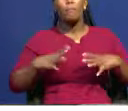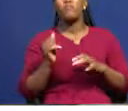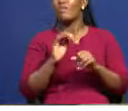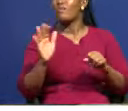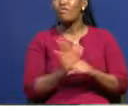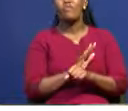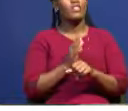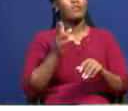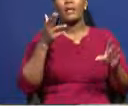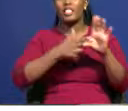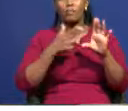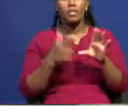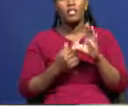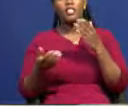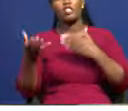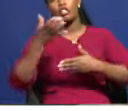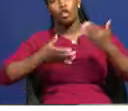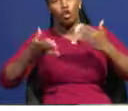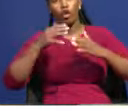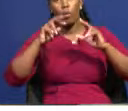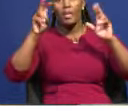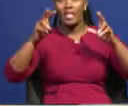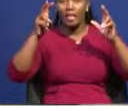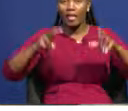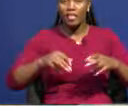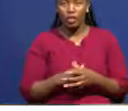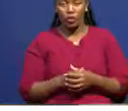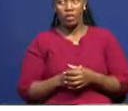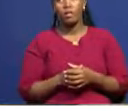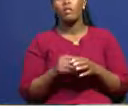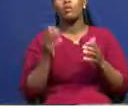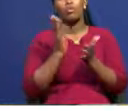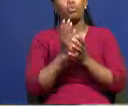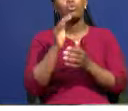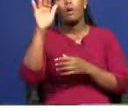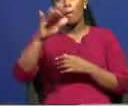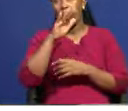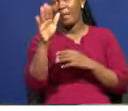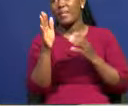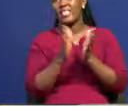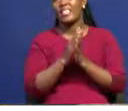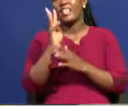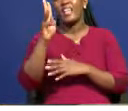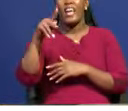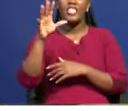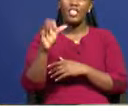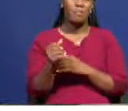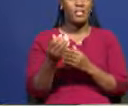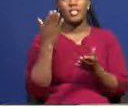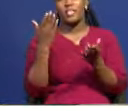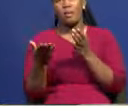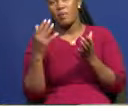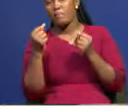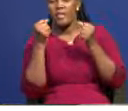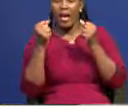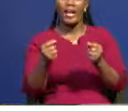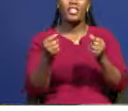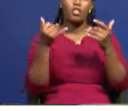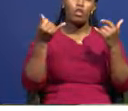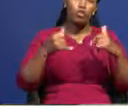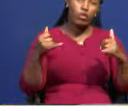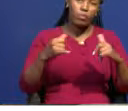in economic issues. As much as that parliament and parliamentarians might not be able to implement what people say or